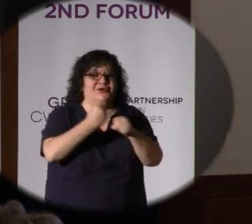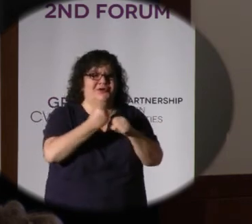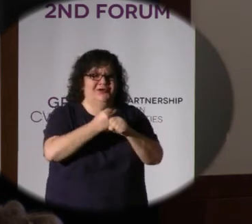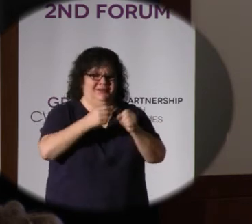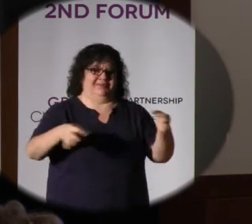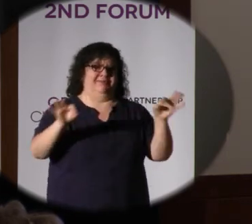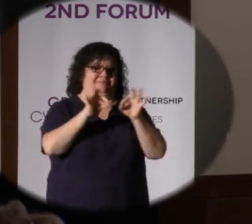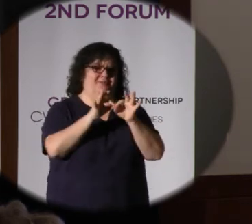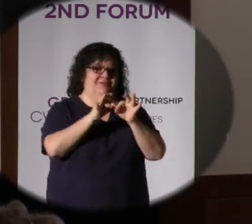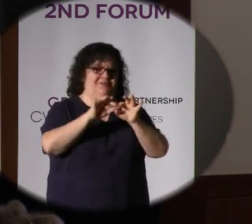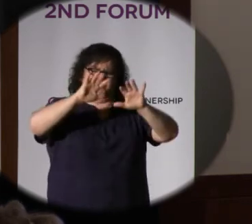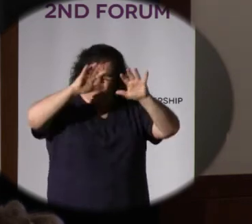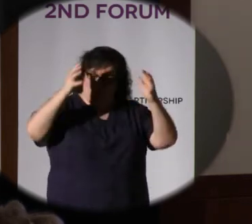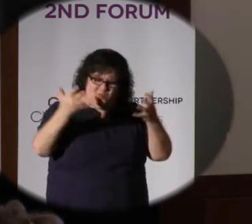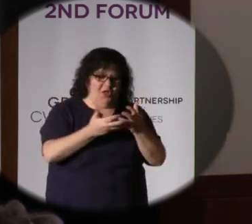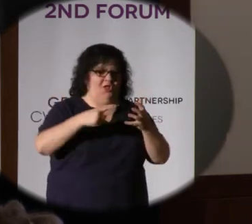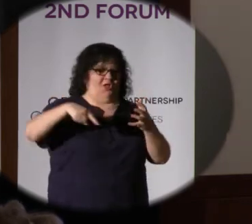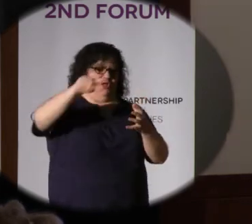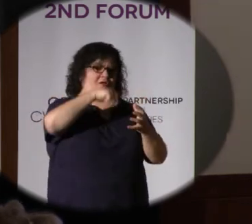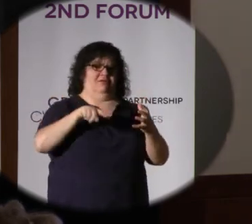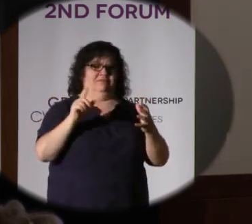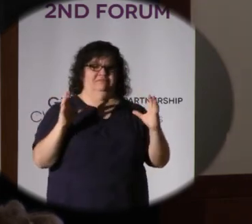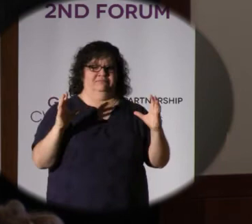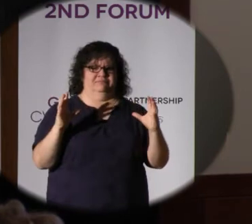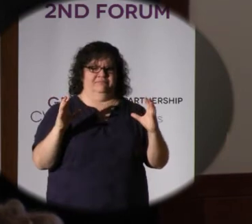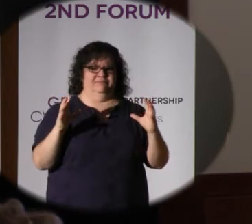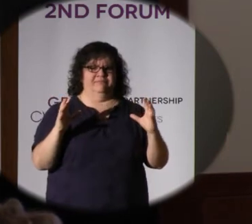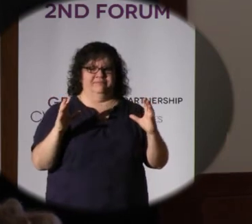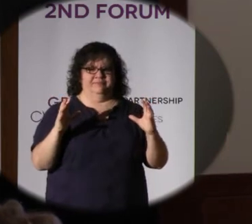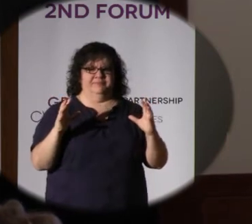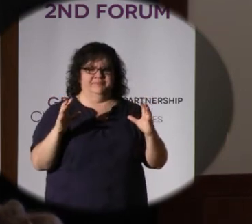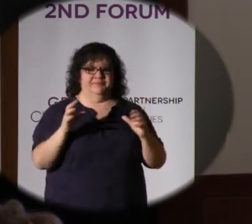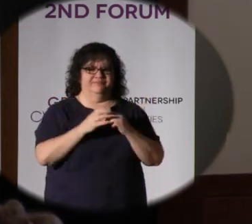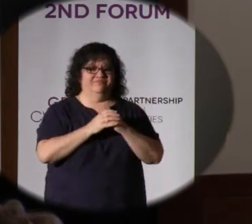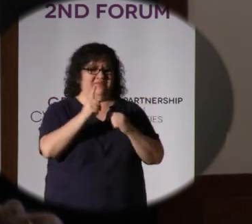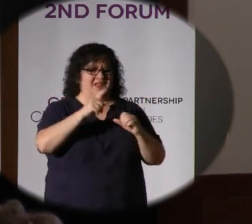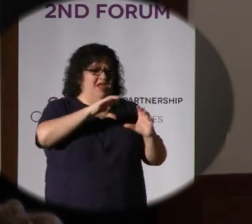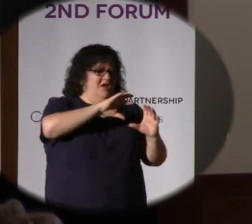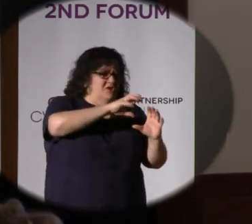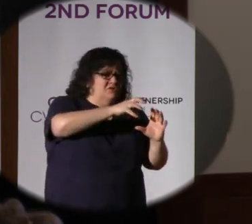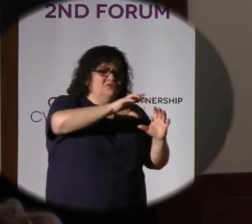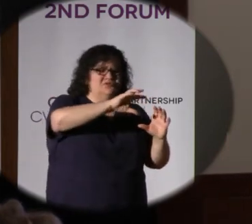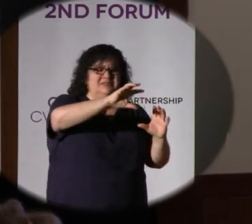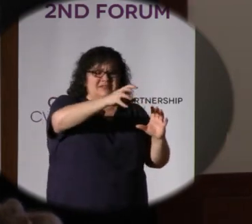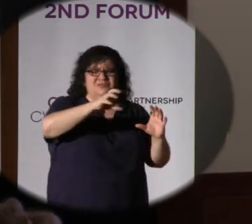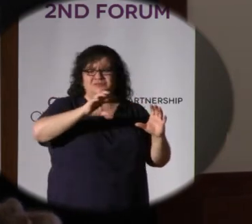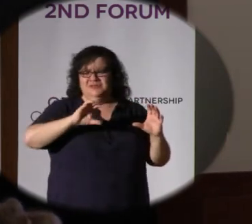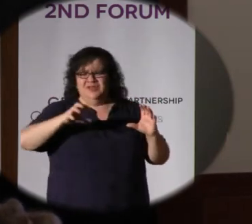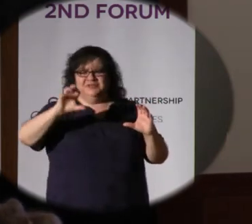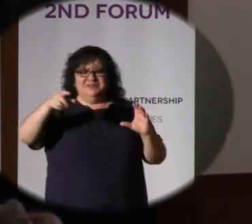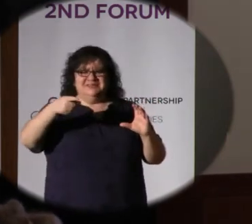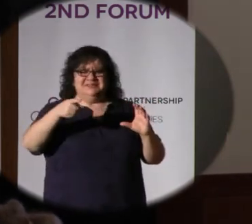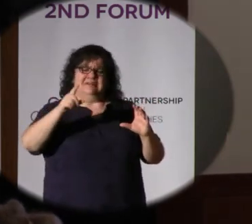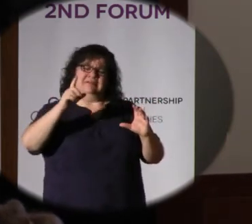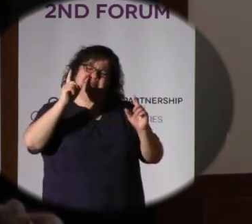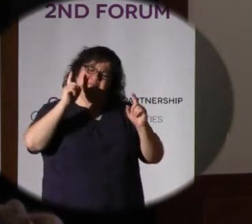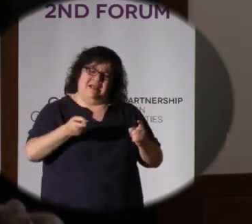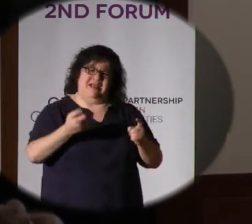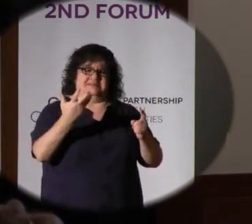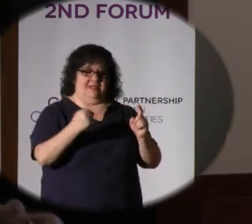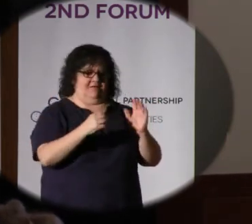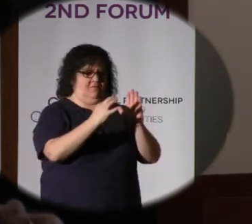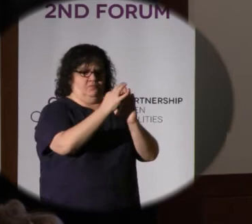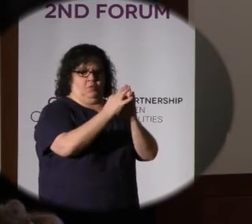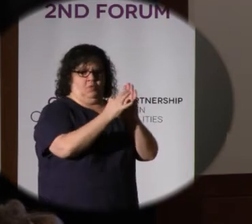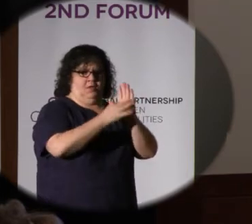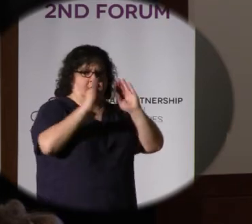nations to conceive and implement policies and programs in health, nutrition, early childhood